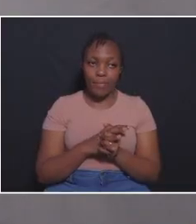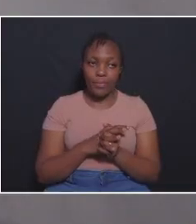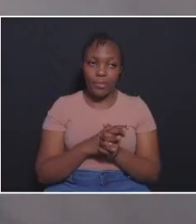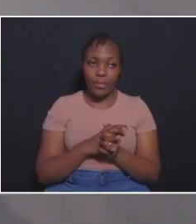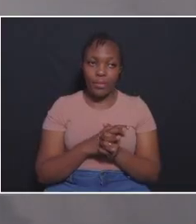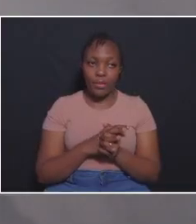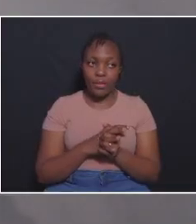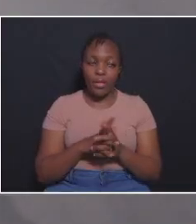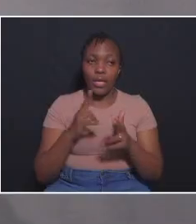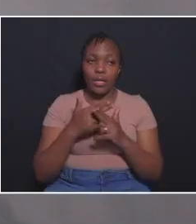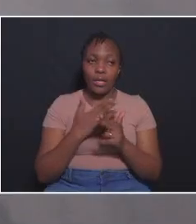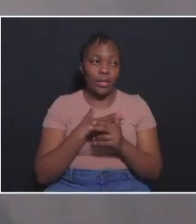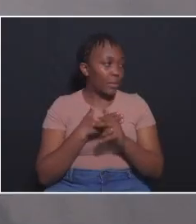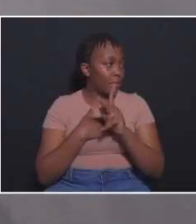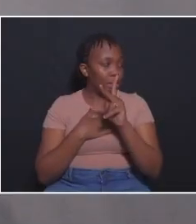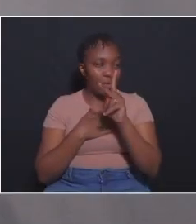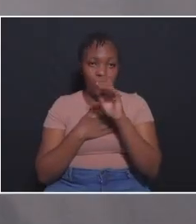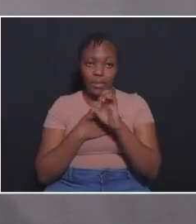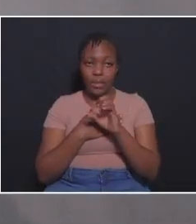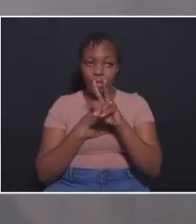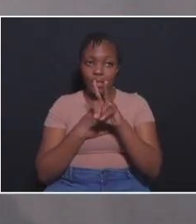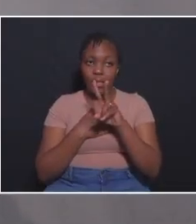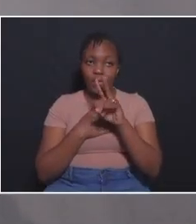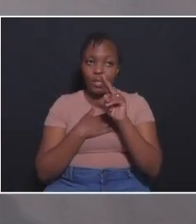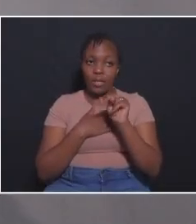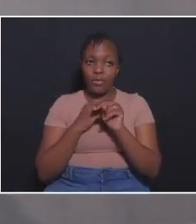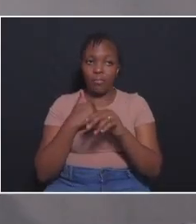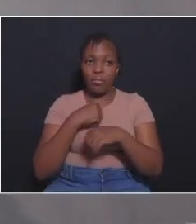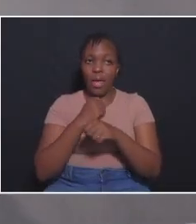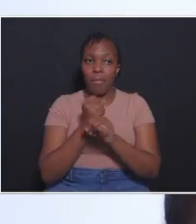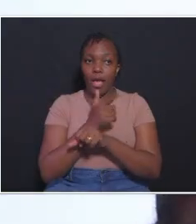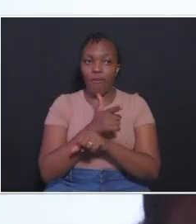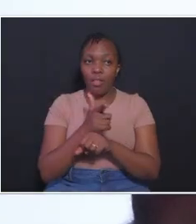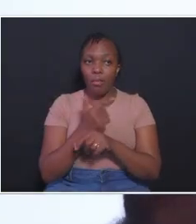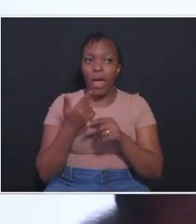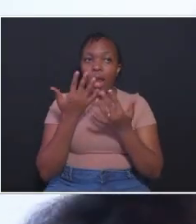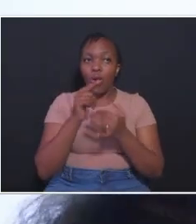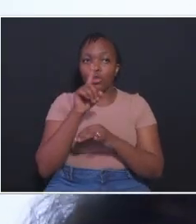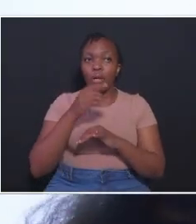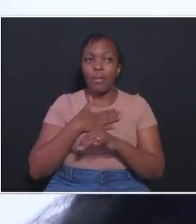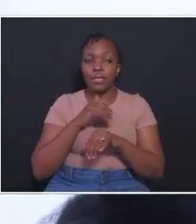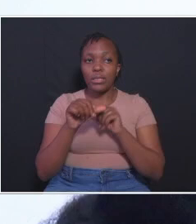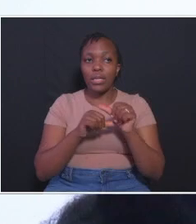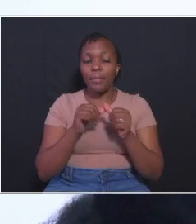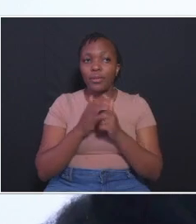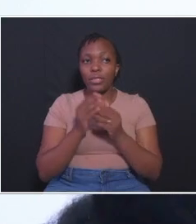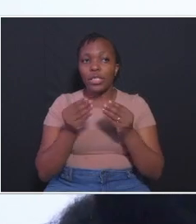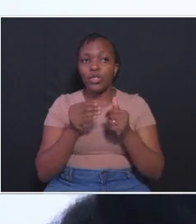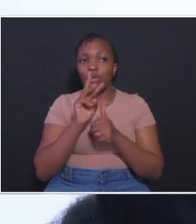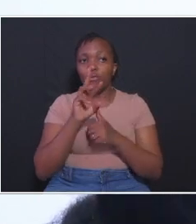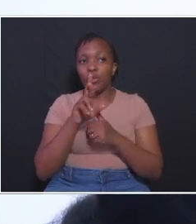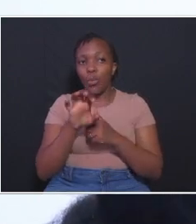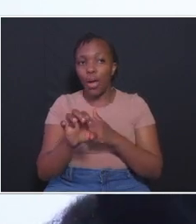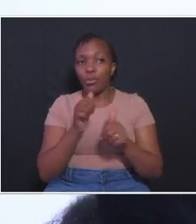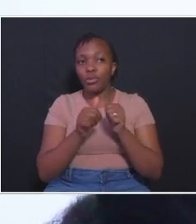My name is Kevin Yes, Kevin. Mwiga. I'm a filmmaker. I'd like to ask about the software that you use. Okay.